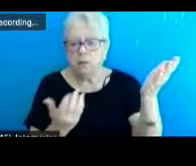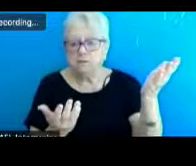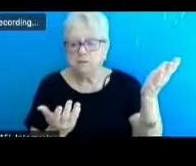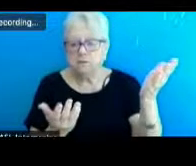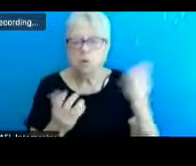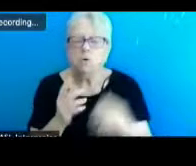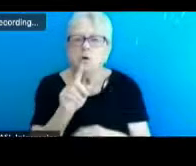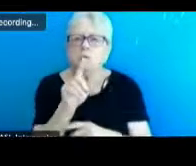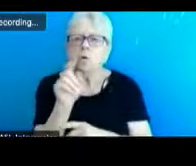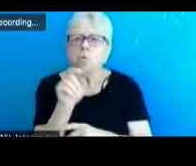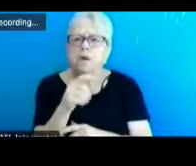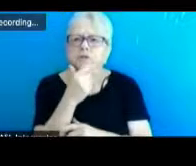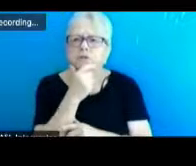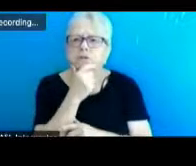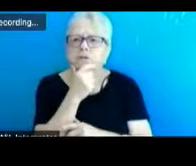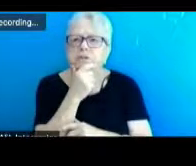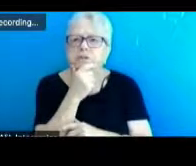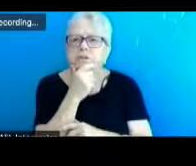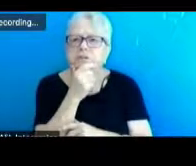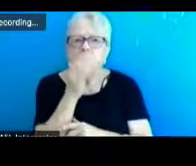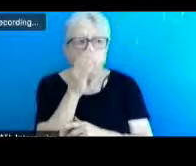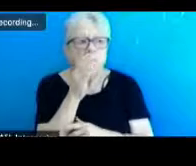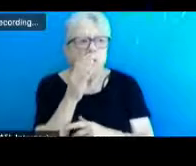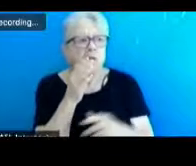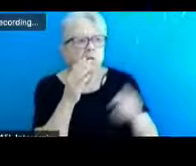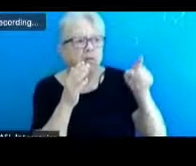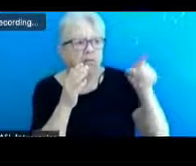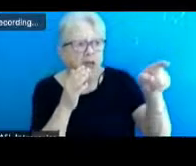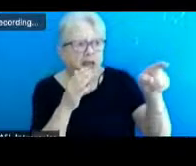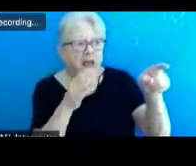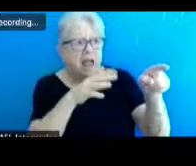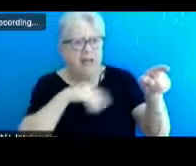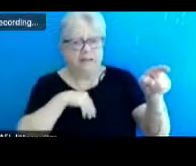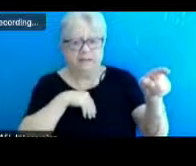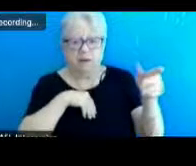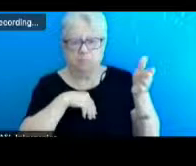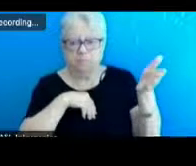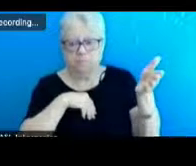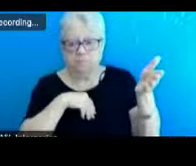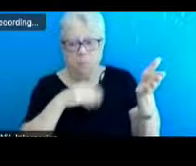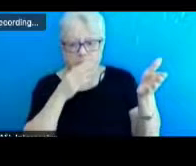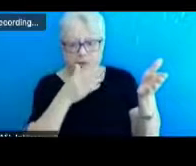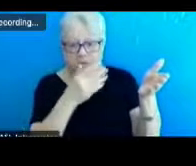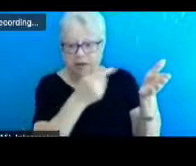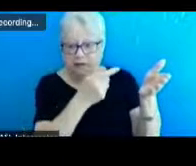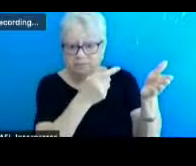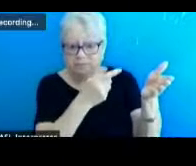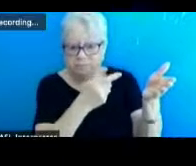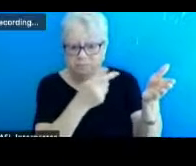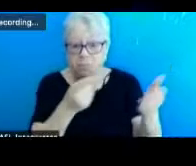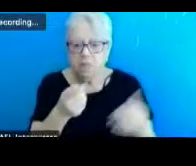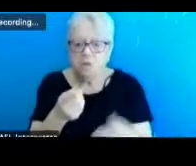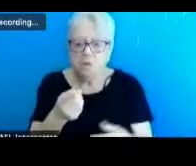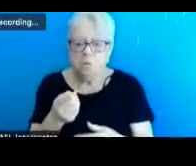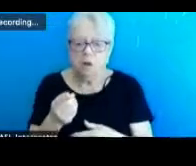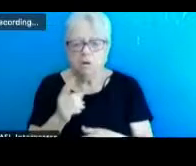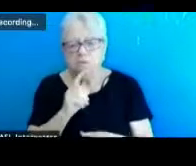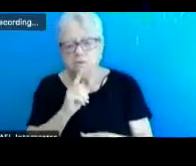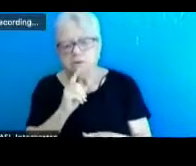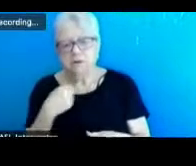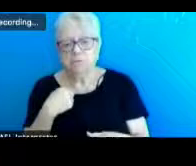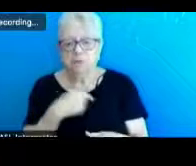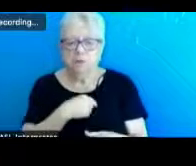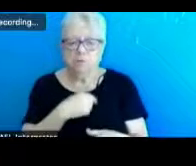is, will they accept that? I guess that's the big question. I mean, where we can, we're obviously for purpose